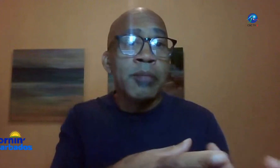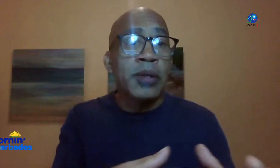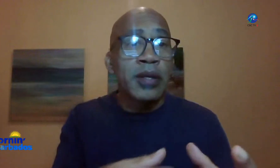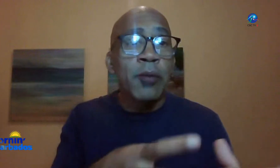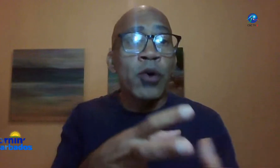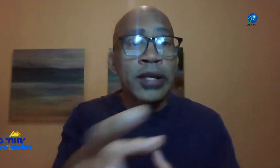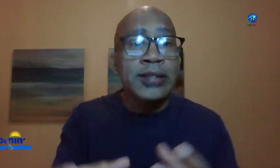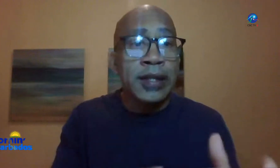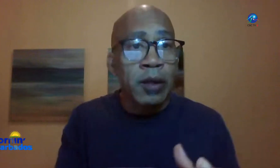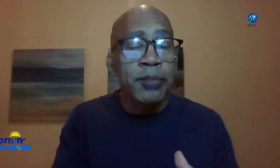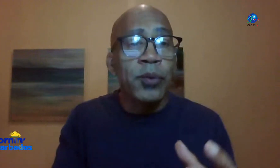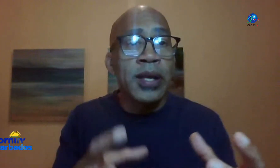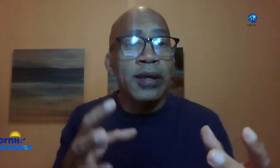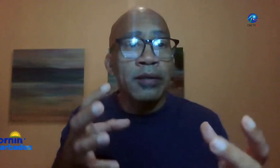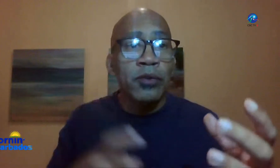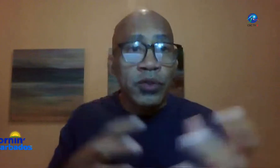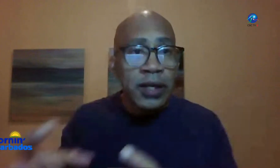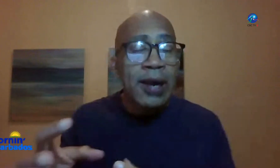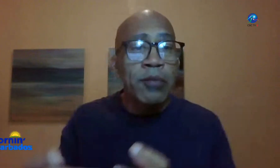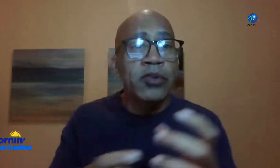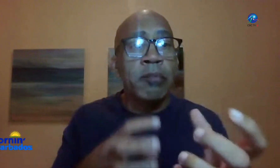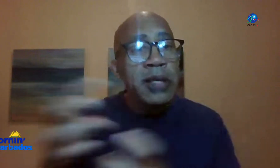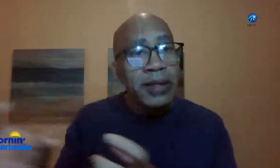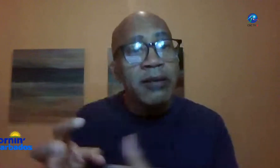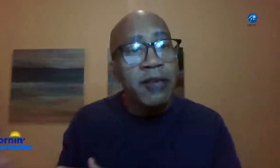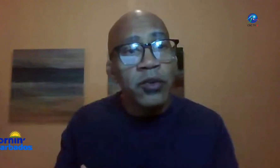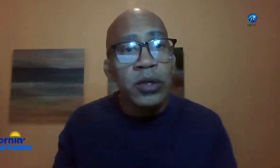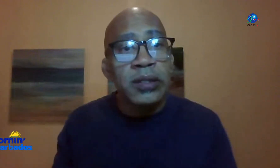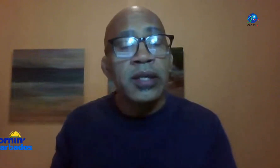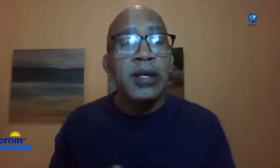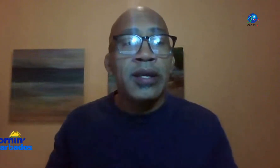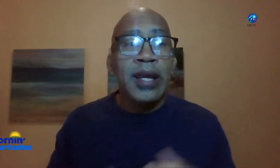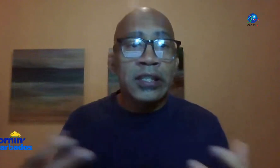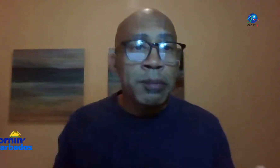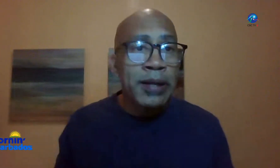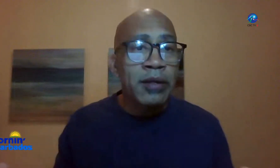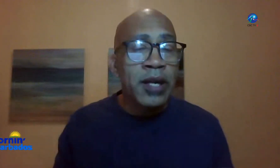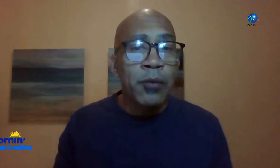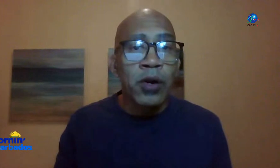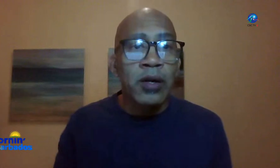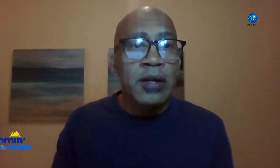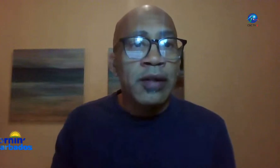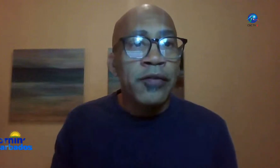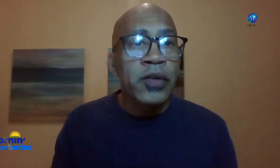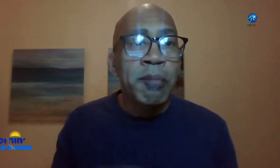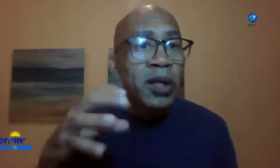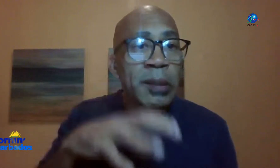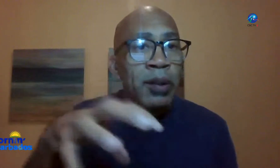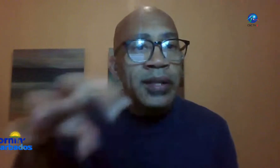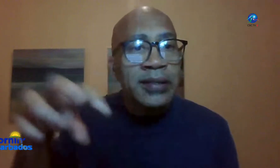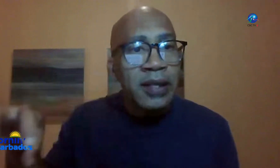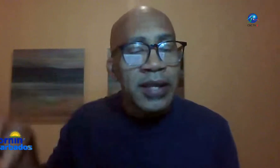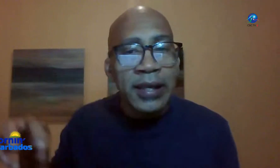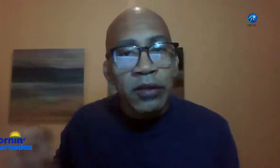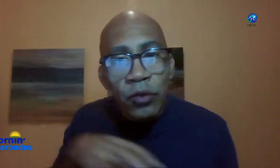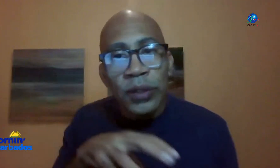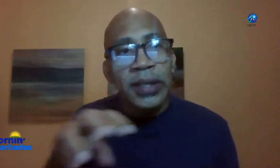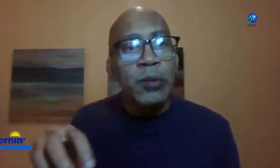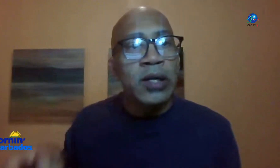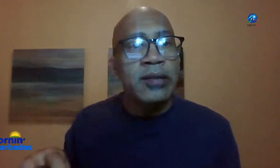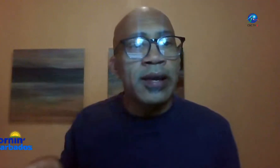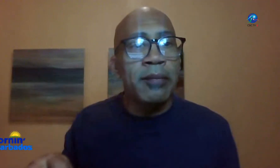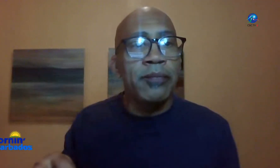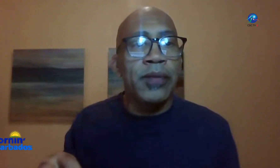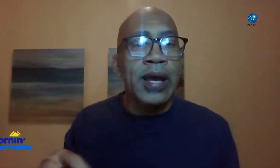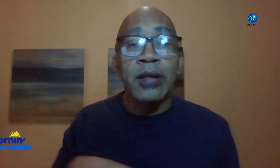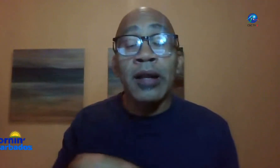networking setups where they can use their camera to meet individuals, expand their network. So there's multiple things that they can